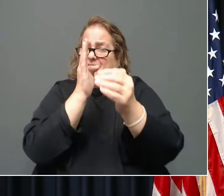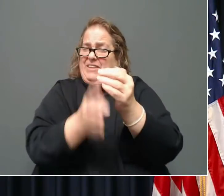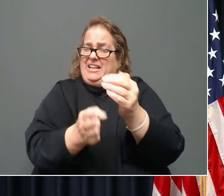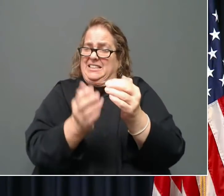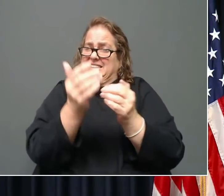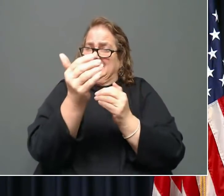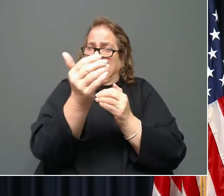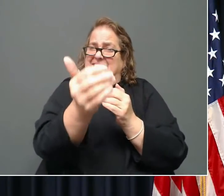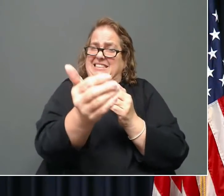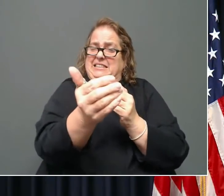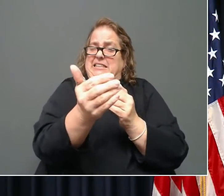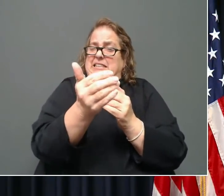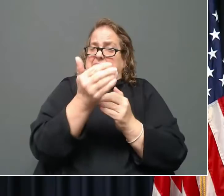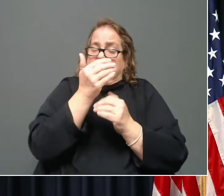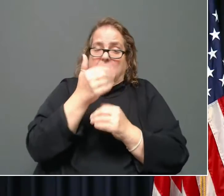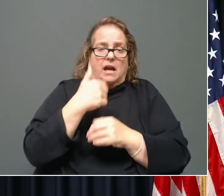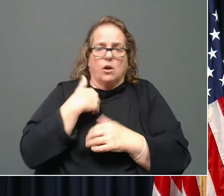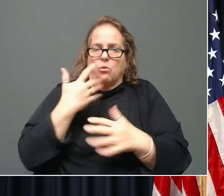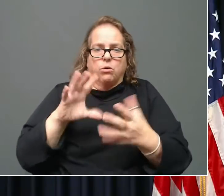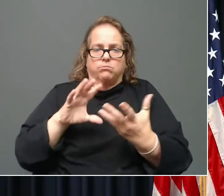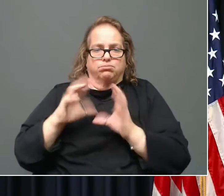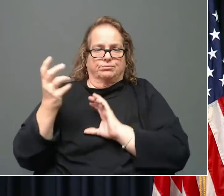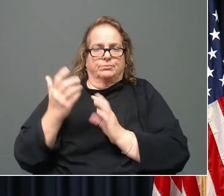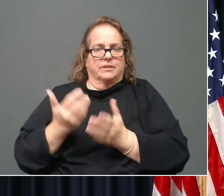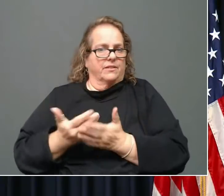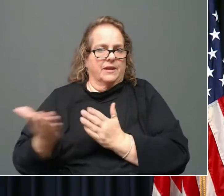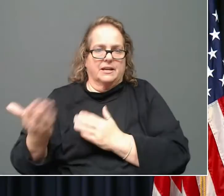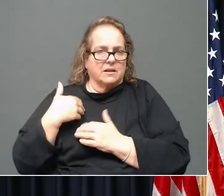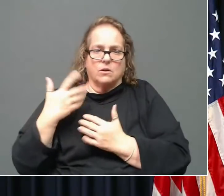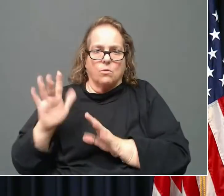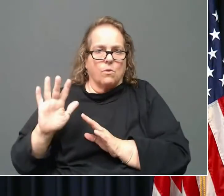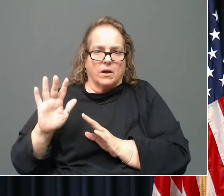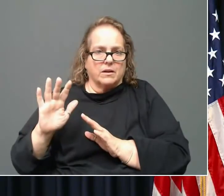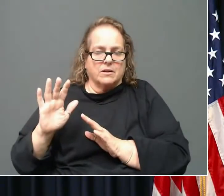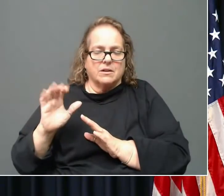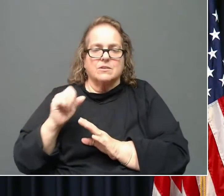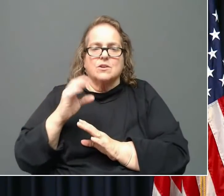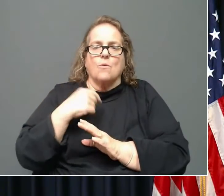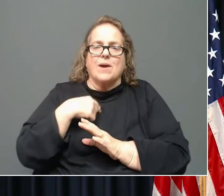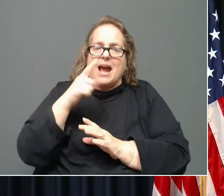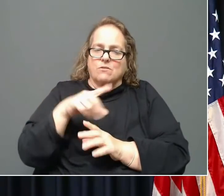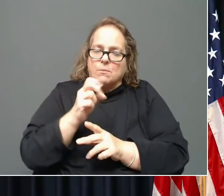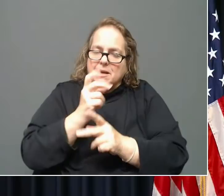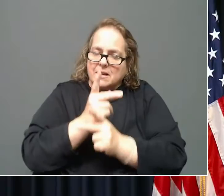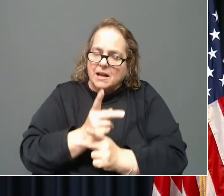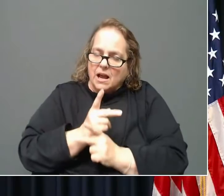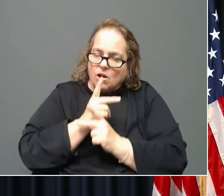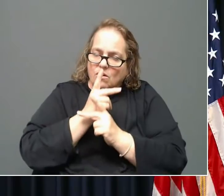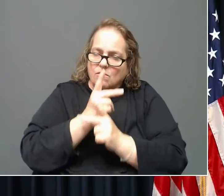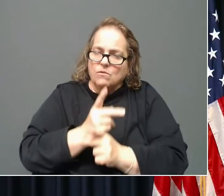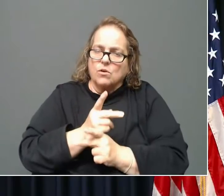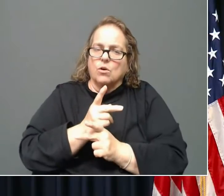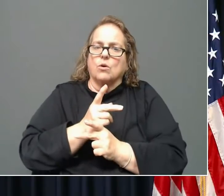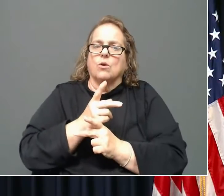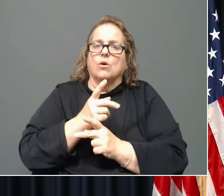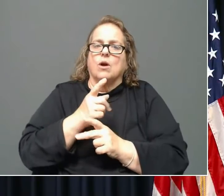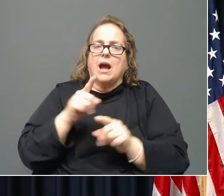there. So we're gonna be incremental. We're going to be careful and deliberate as we move